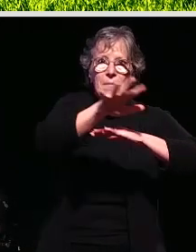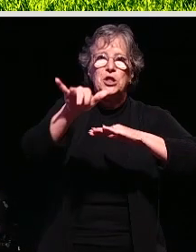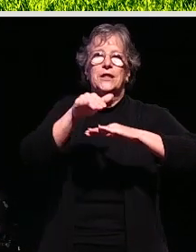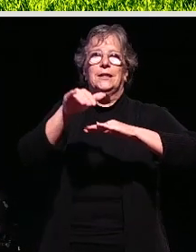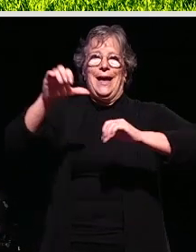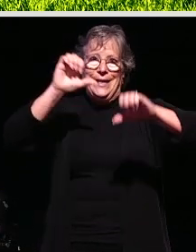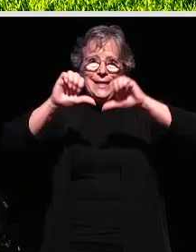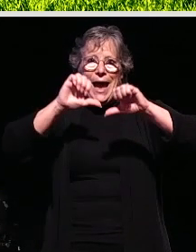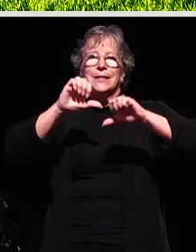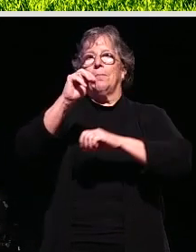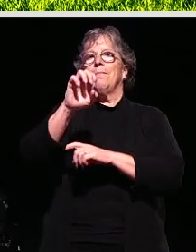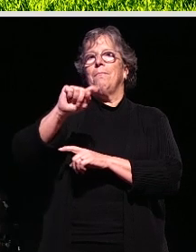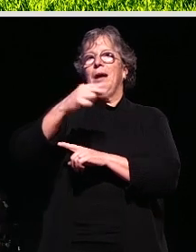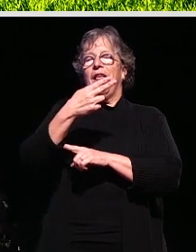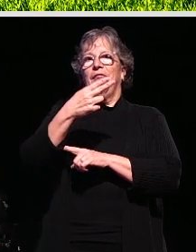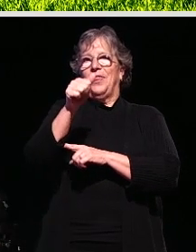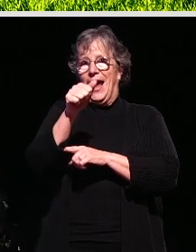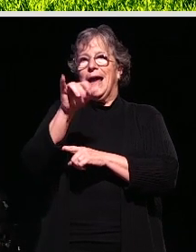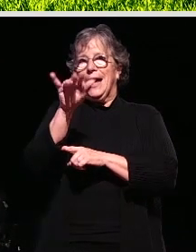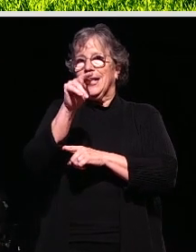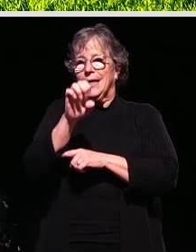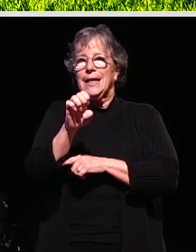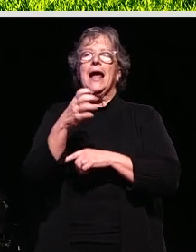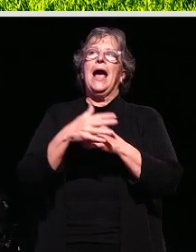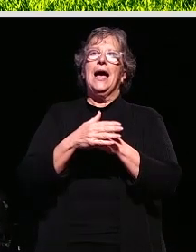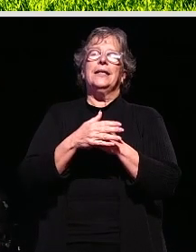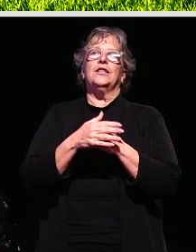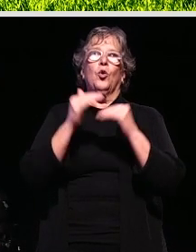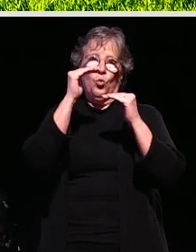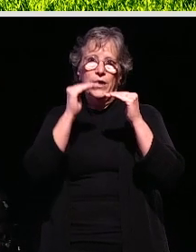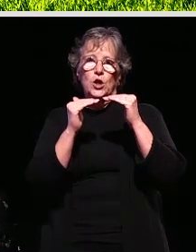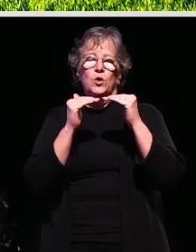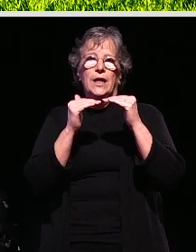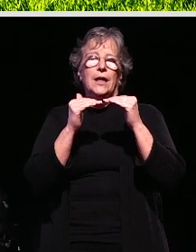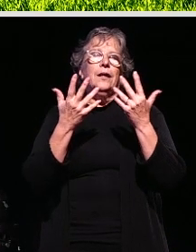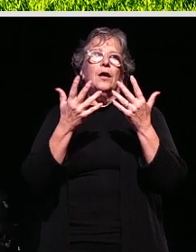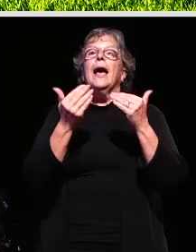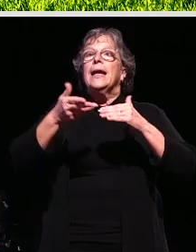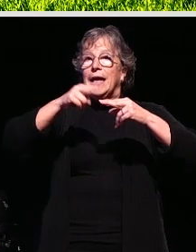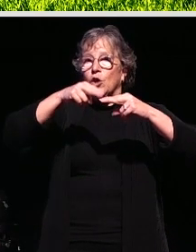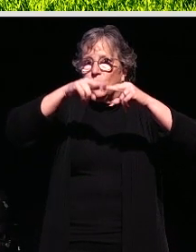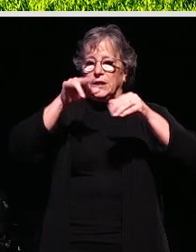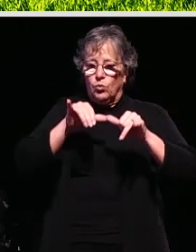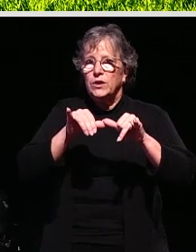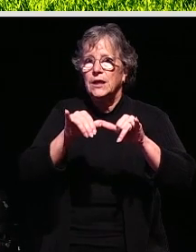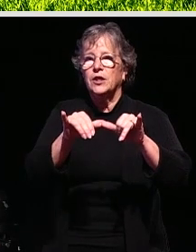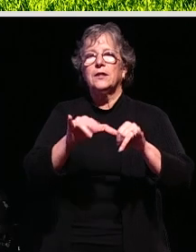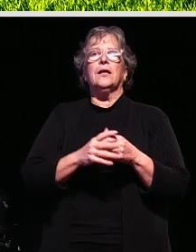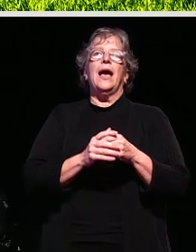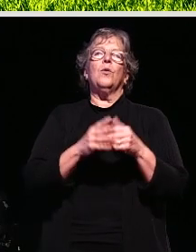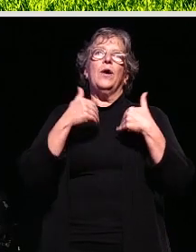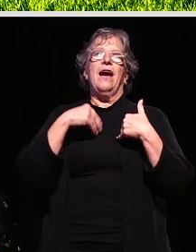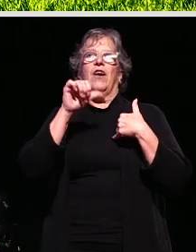that leads to methane emissions and boosting crop climate resilience. And we have the team to be able to achieve all of these ambitious targets over the next several years.